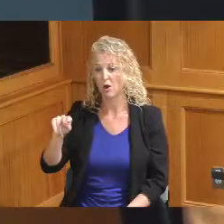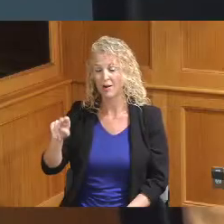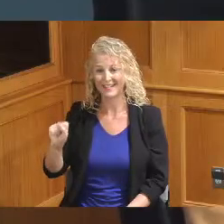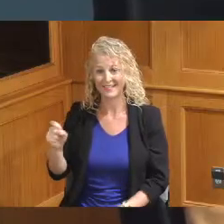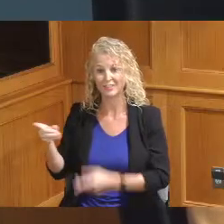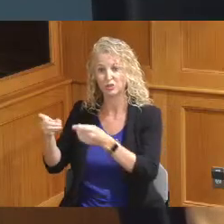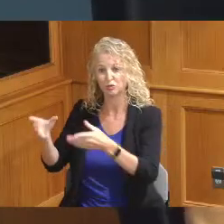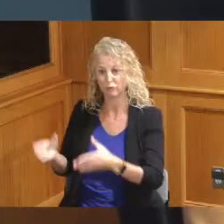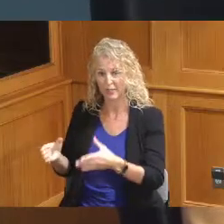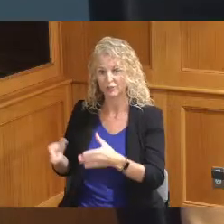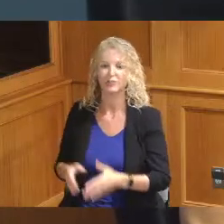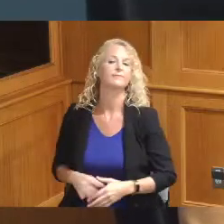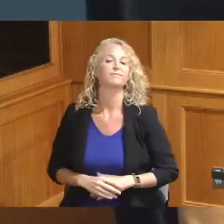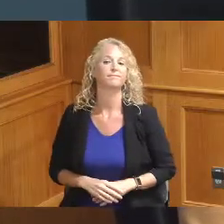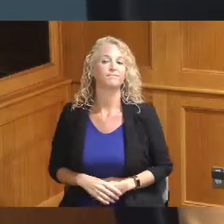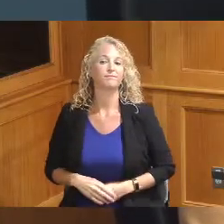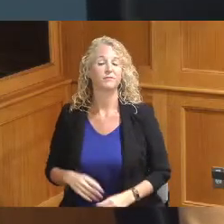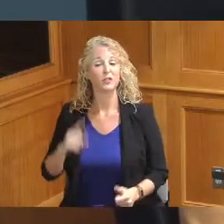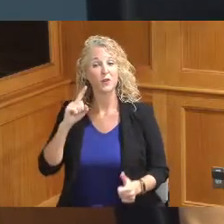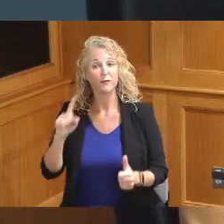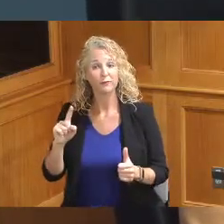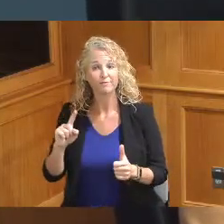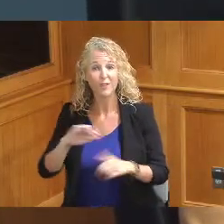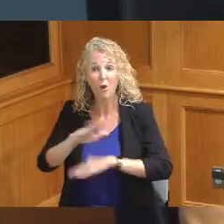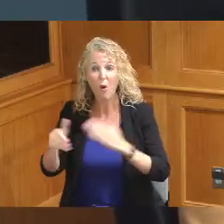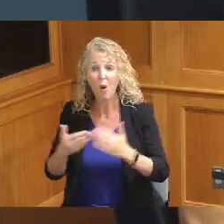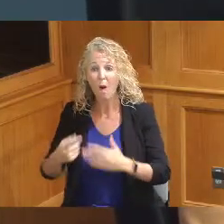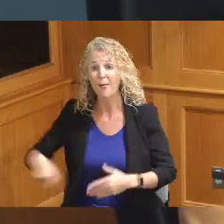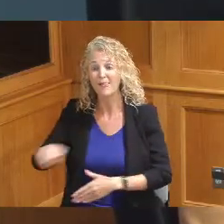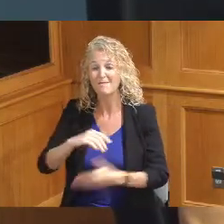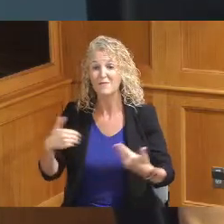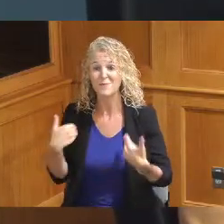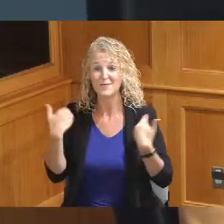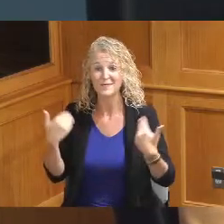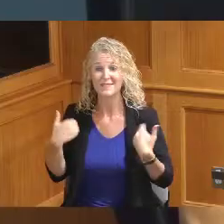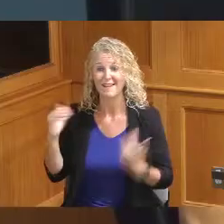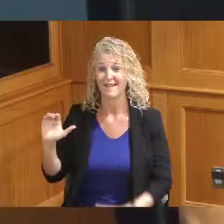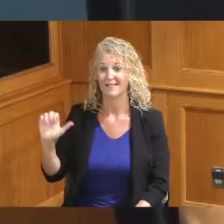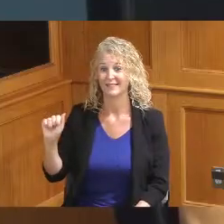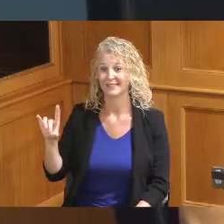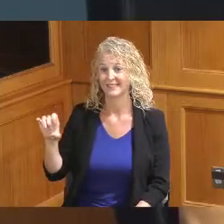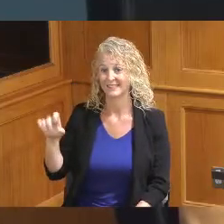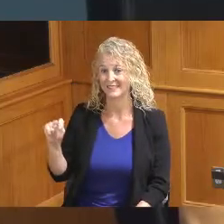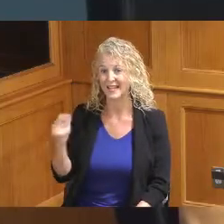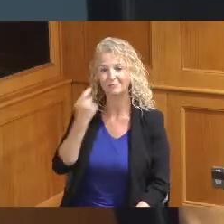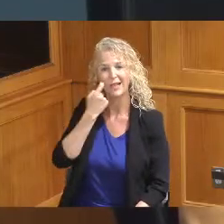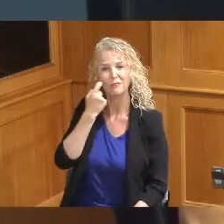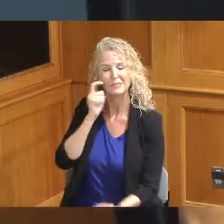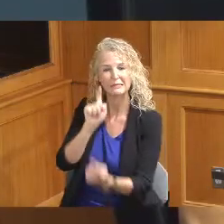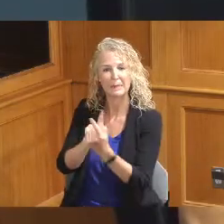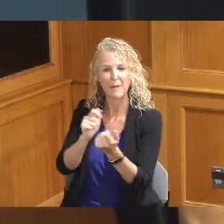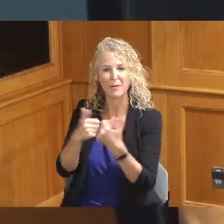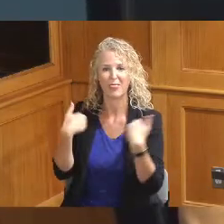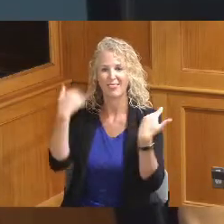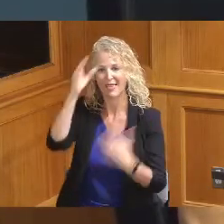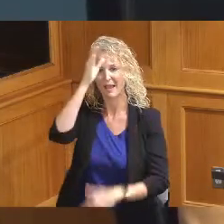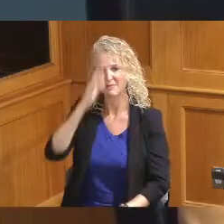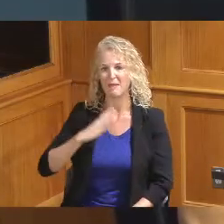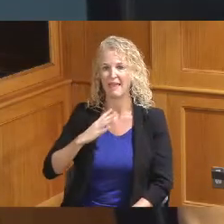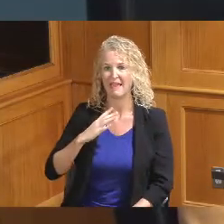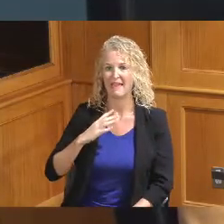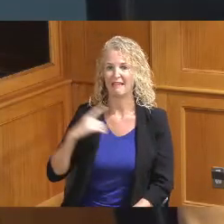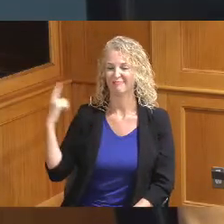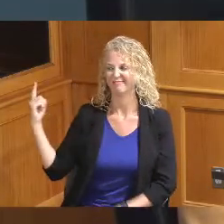want to, of course, recognize all of you cadets that are here. I got a chance to speak to one of the young men who's part of the program, and it sounds